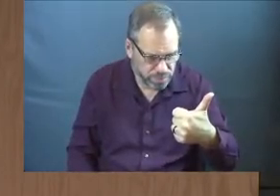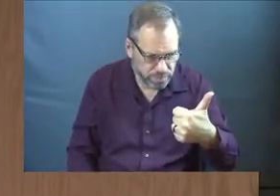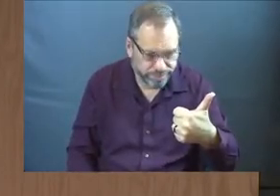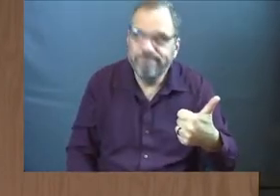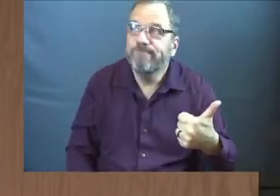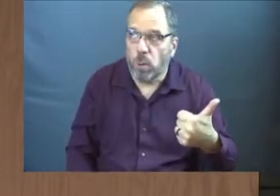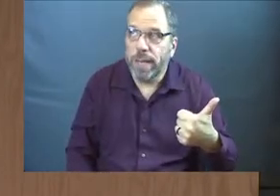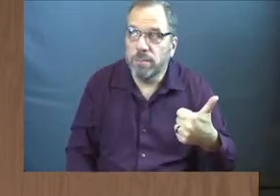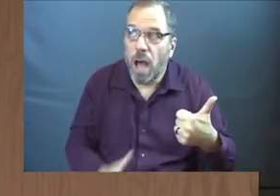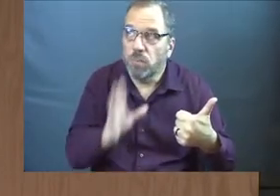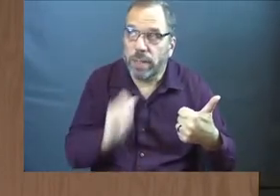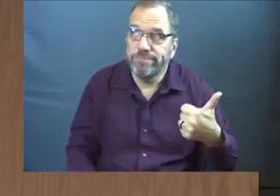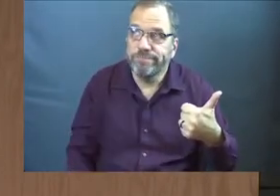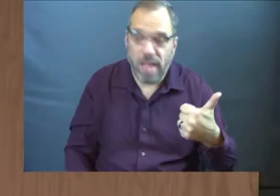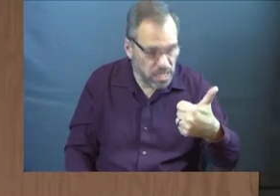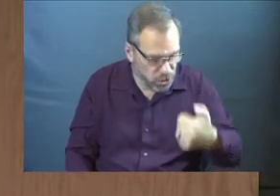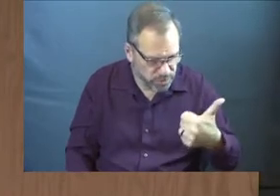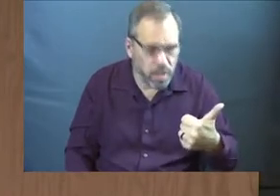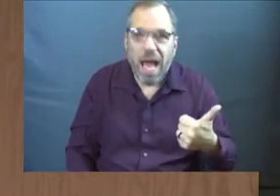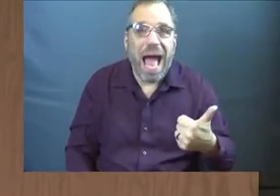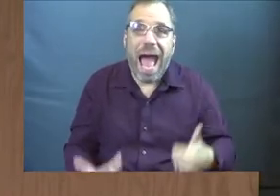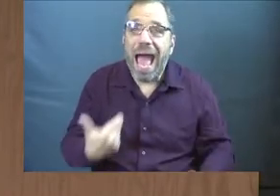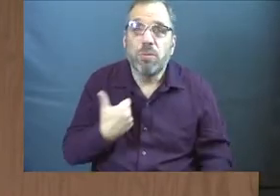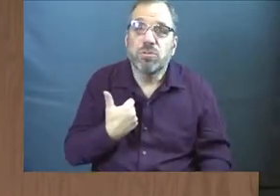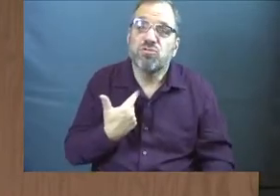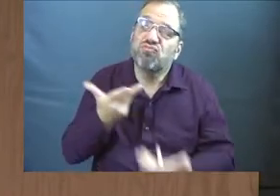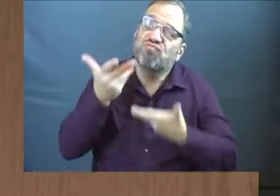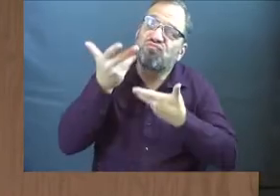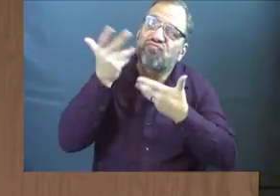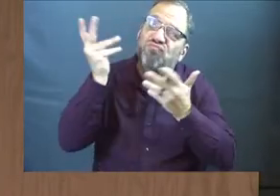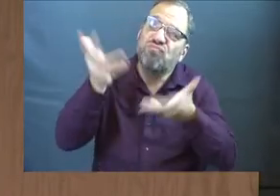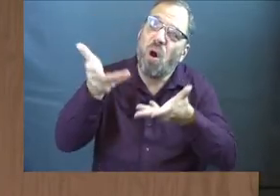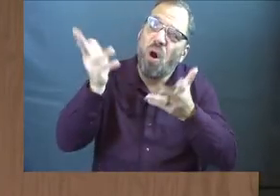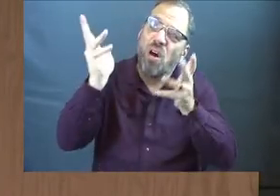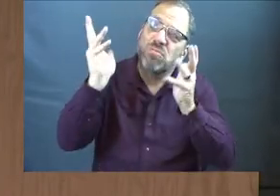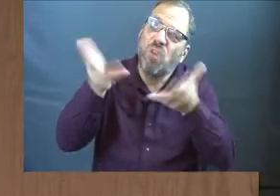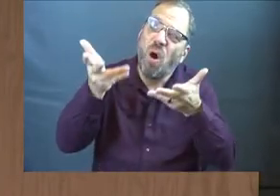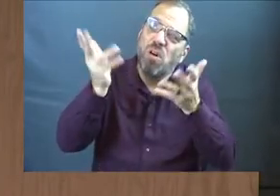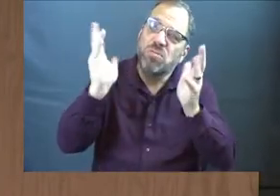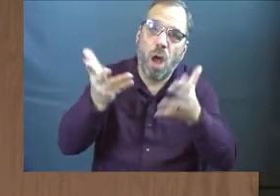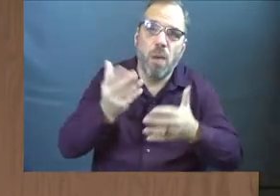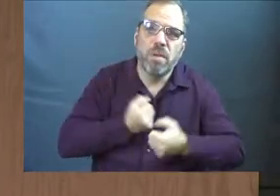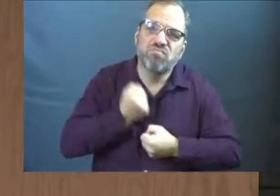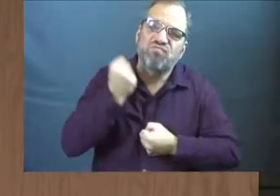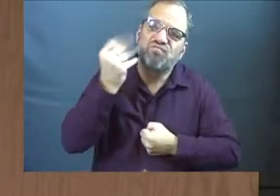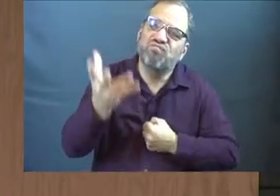counted. I was just talking to him. I was just unloading my day.